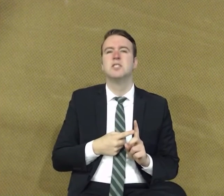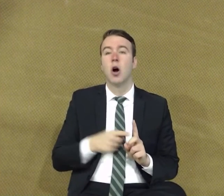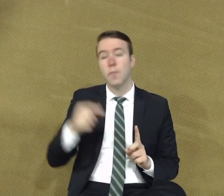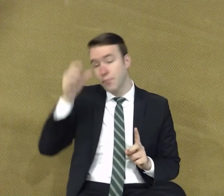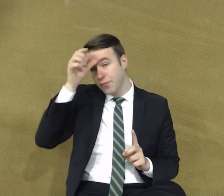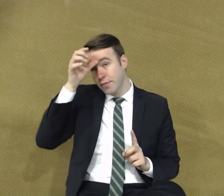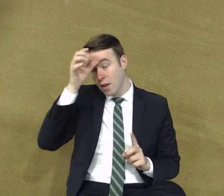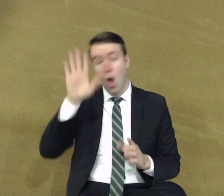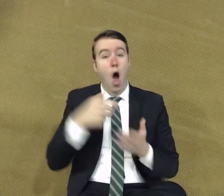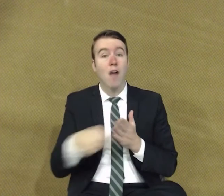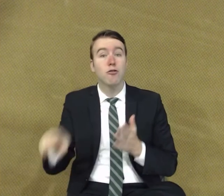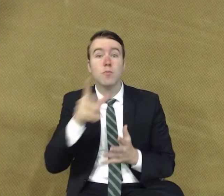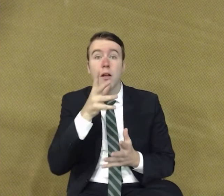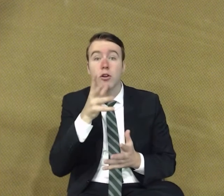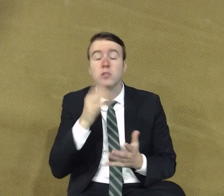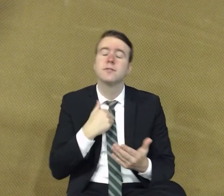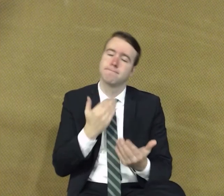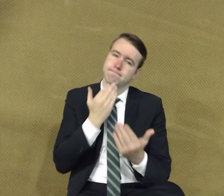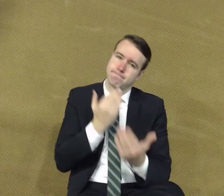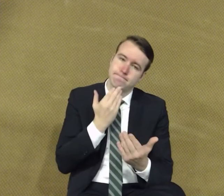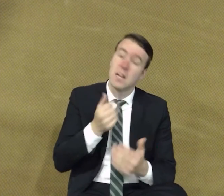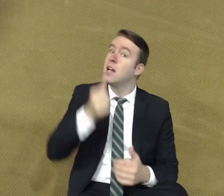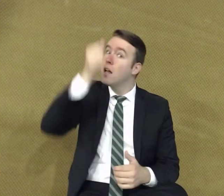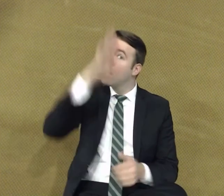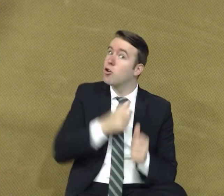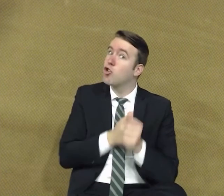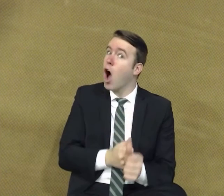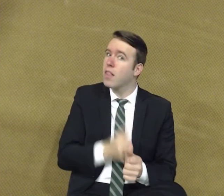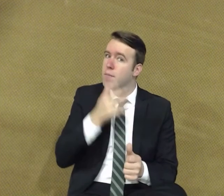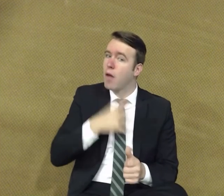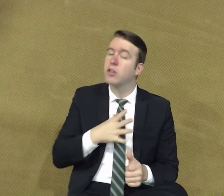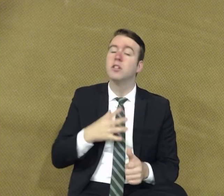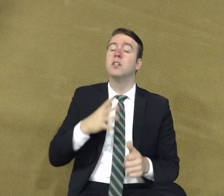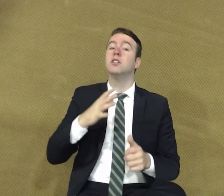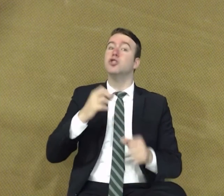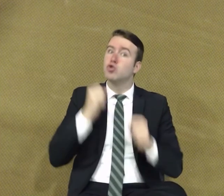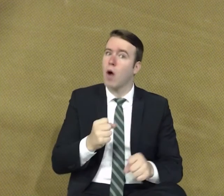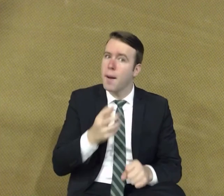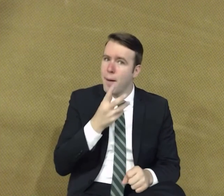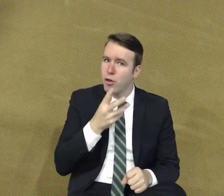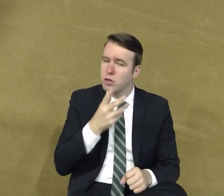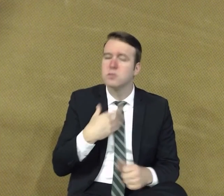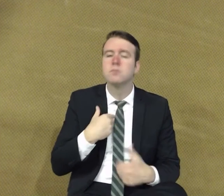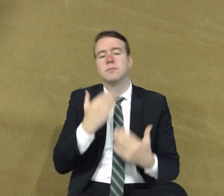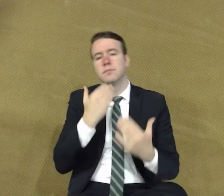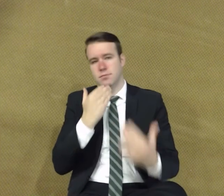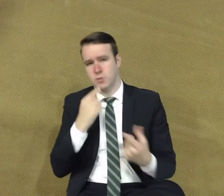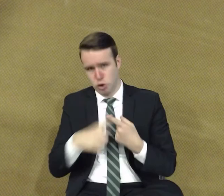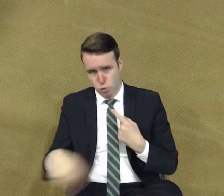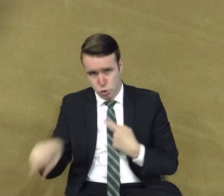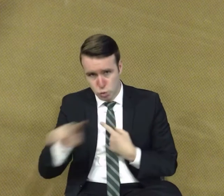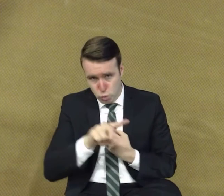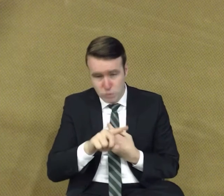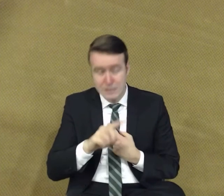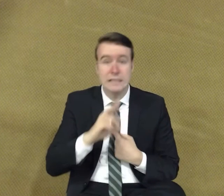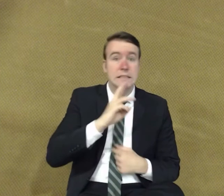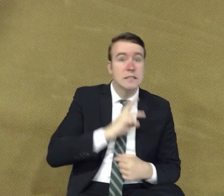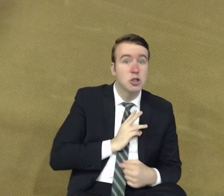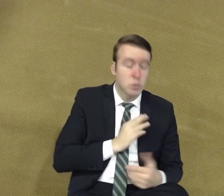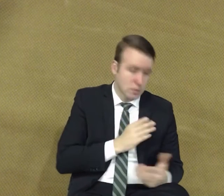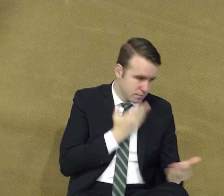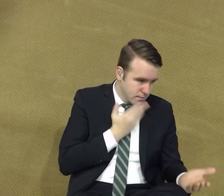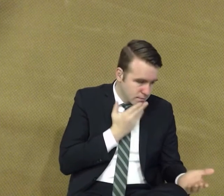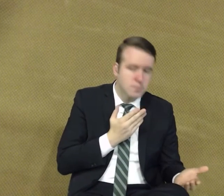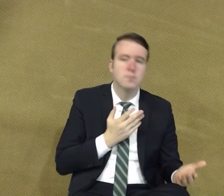So I want to thank all of you mothers, godly mothers, strong mothers. I want to thank you, Sister